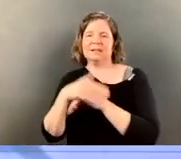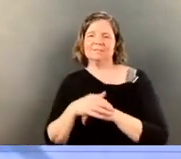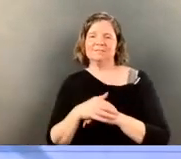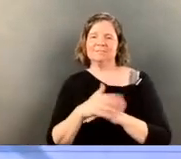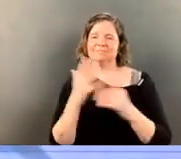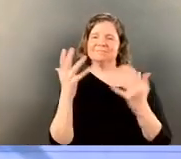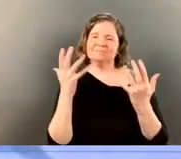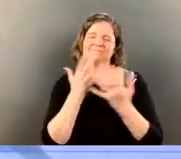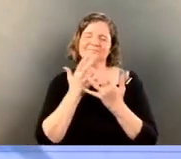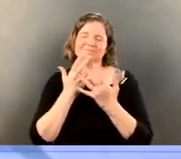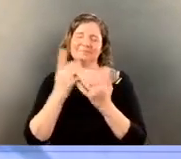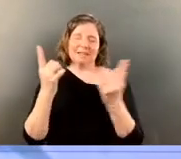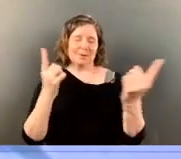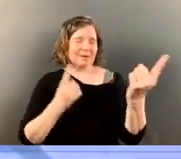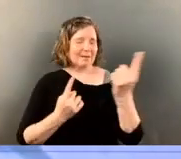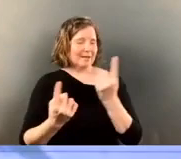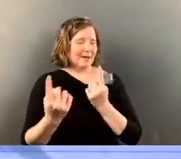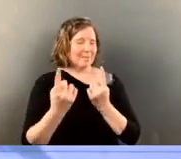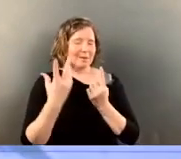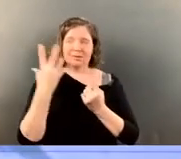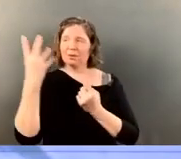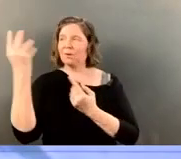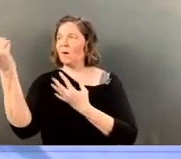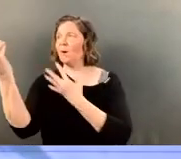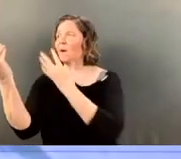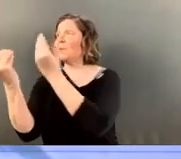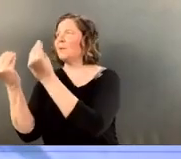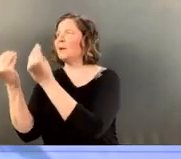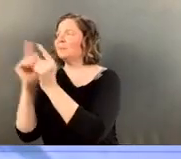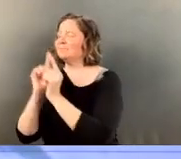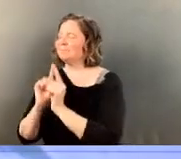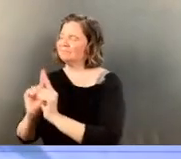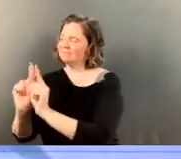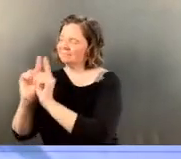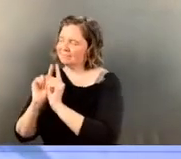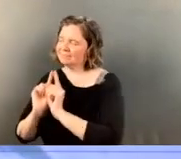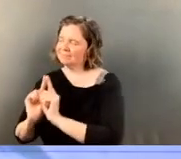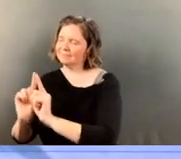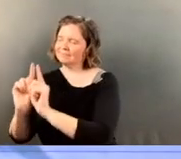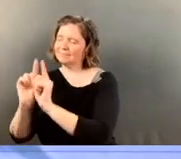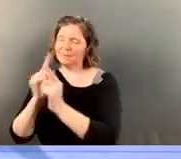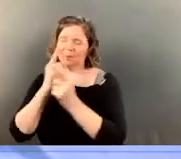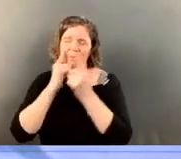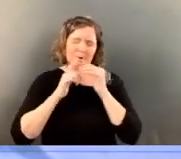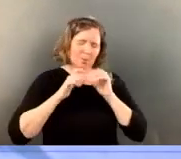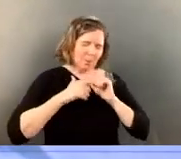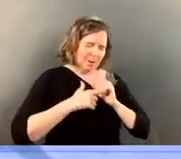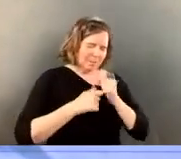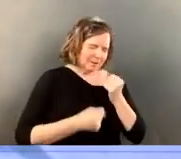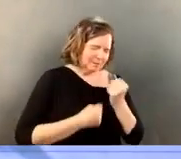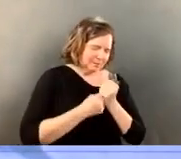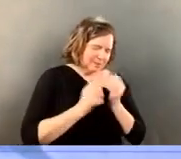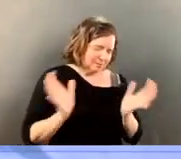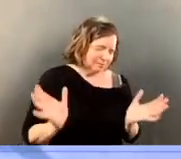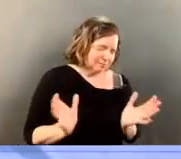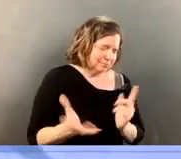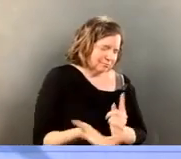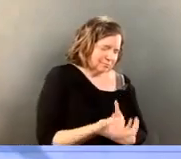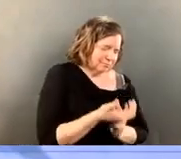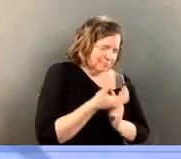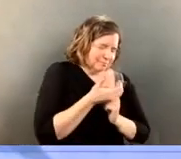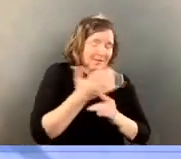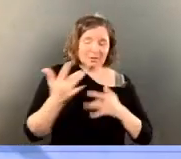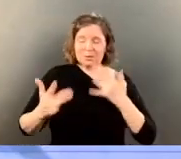evening, in your coming, in your going, you weeping and